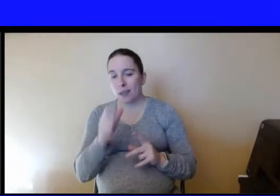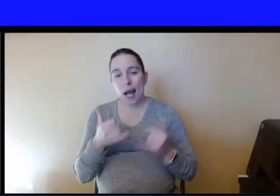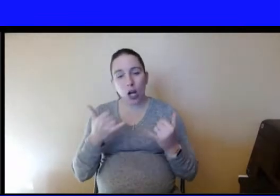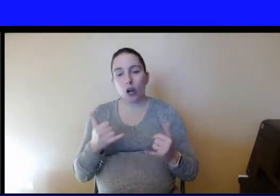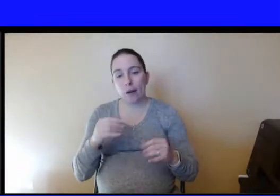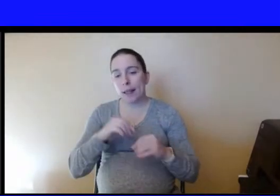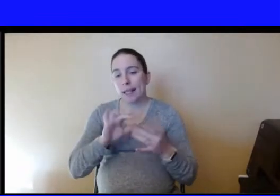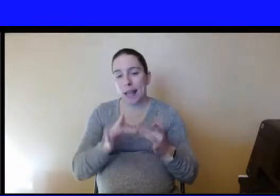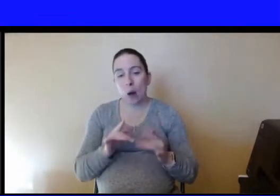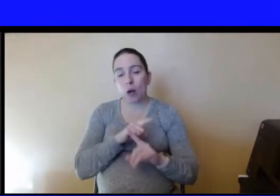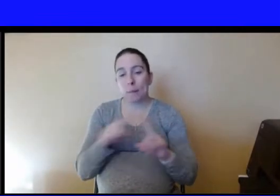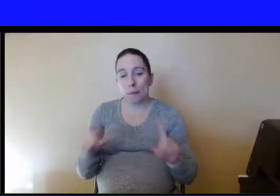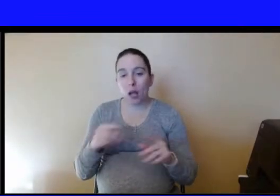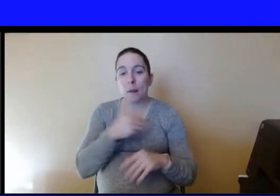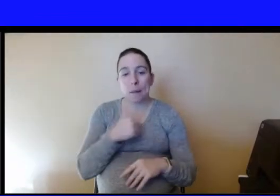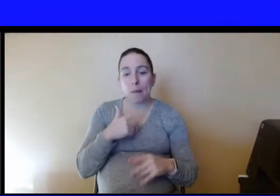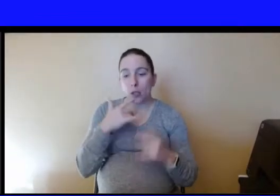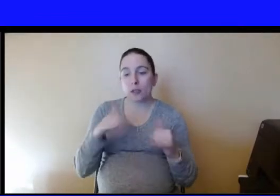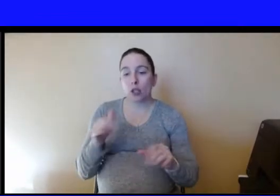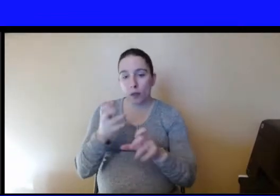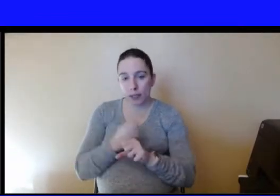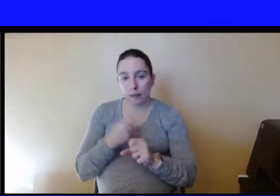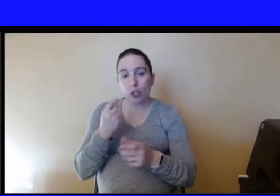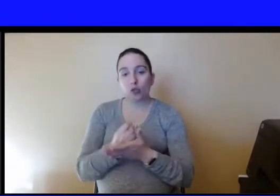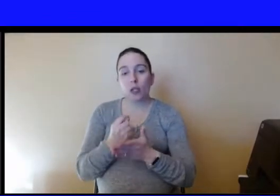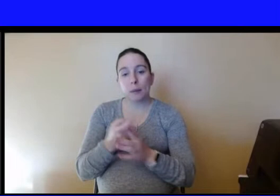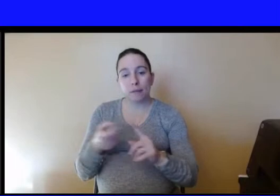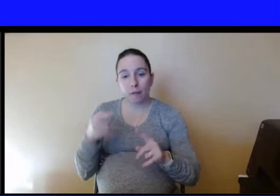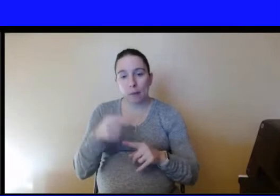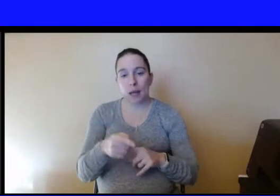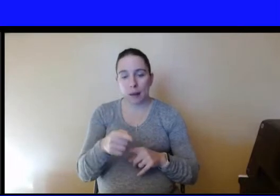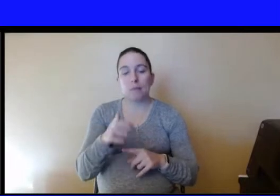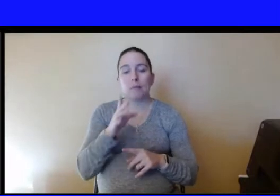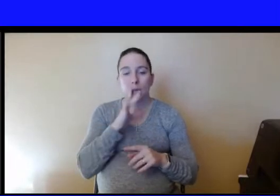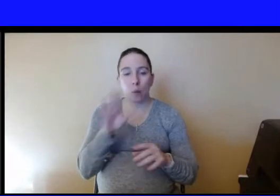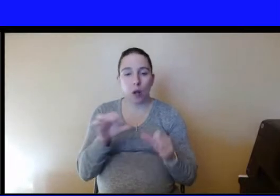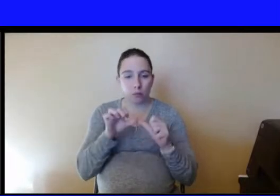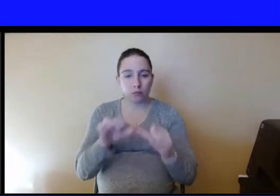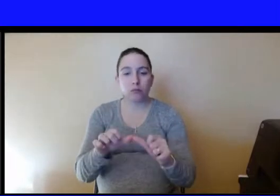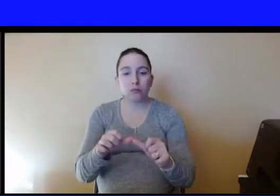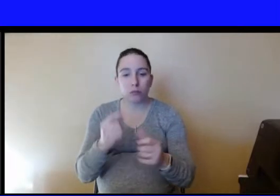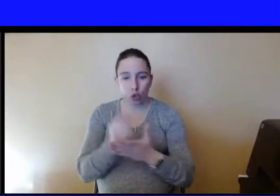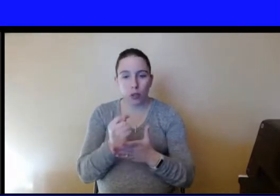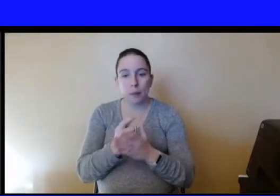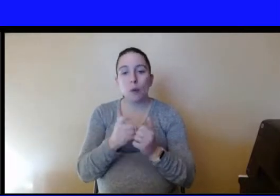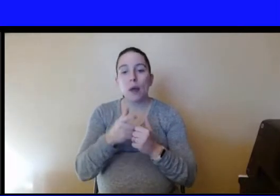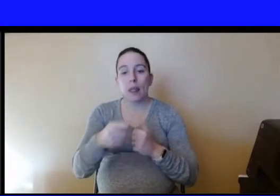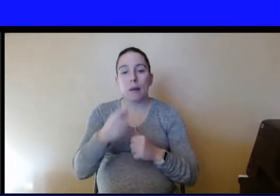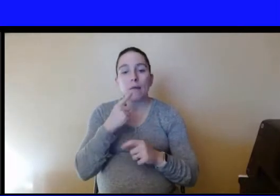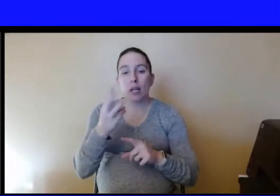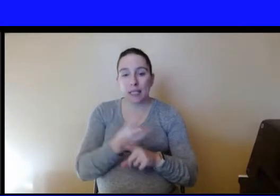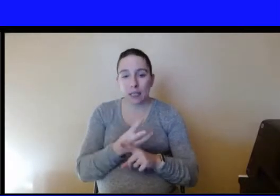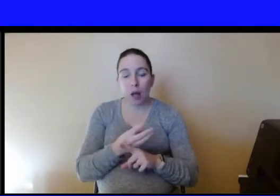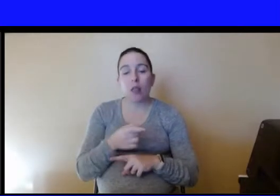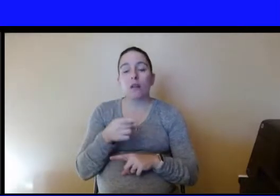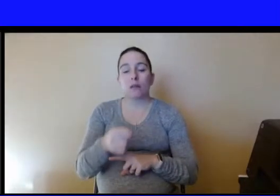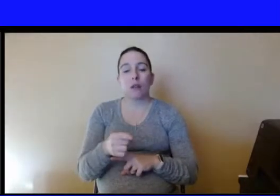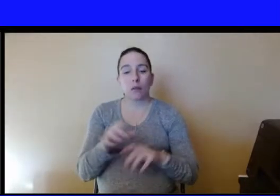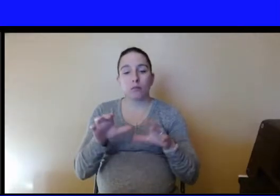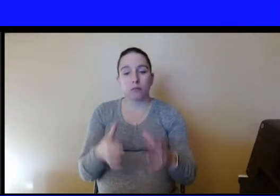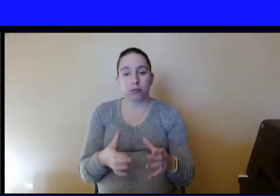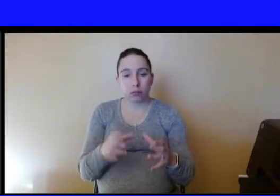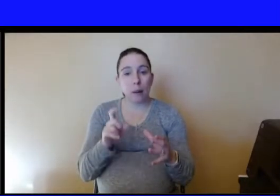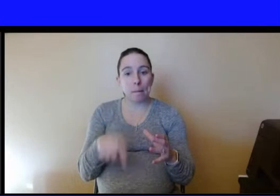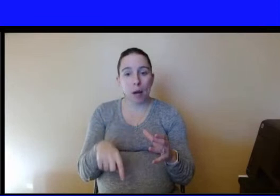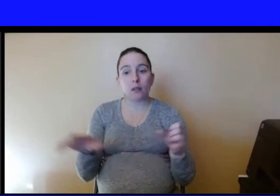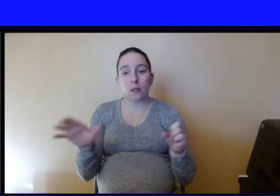we're addressing all of the phone calls appropriately, meeting all of the SLAs. At this point, we already got 10,000